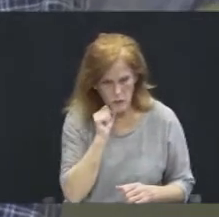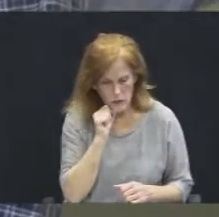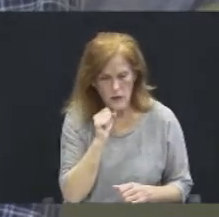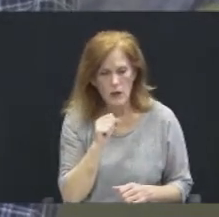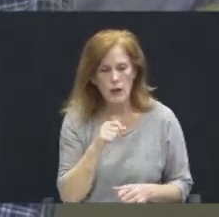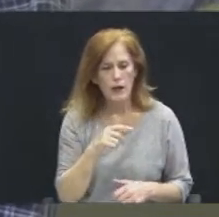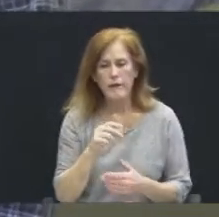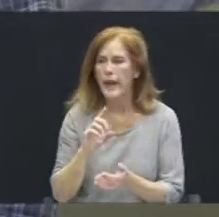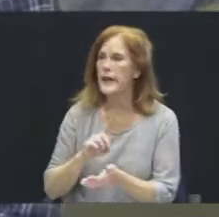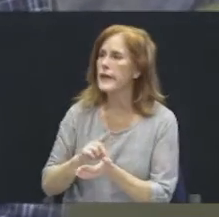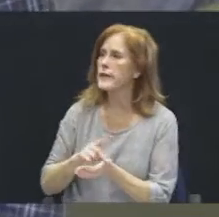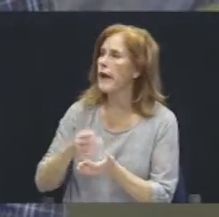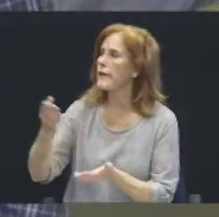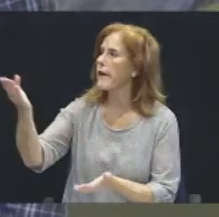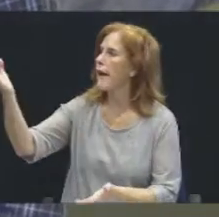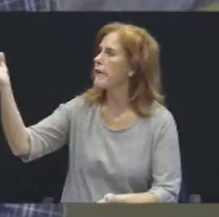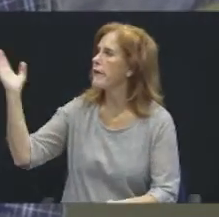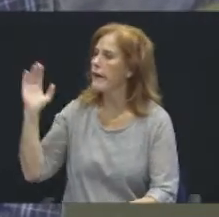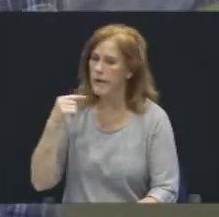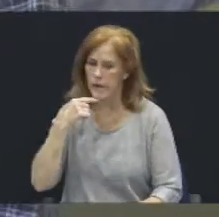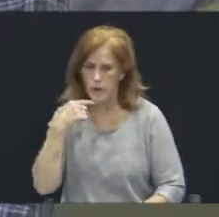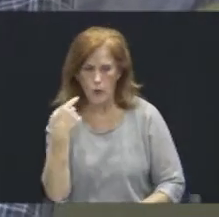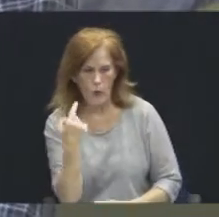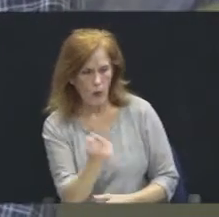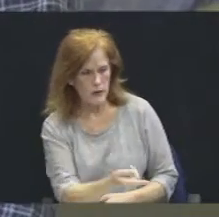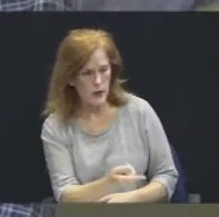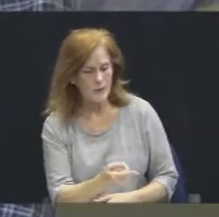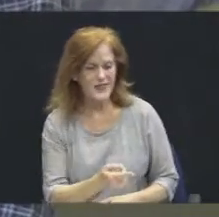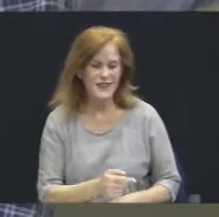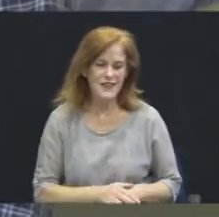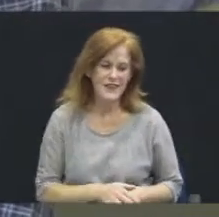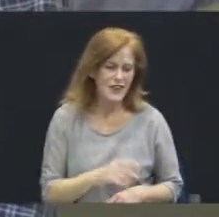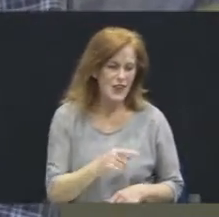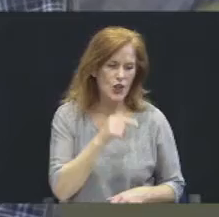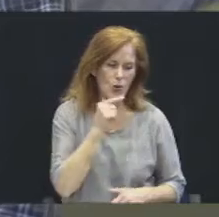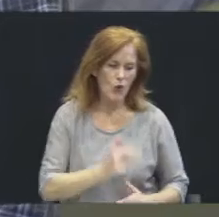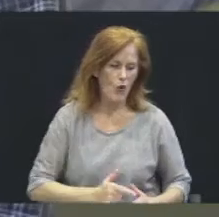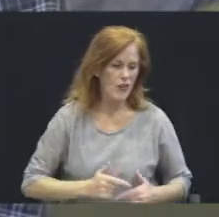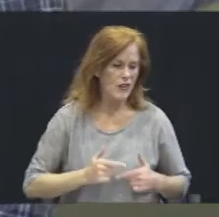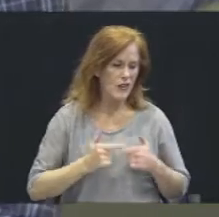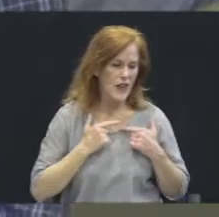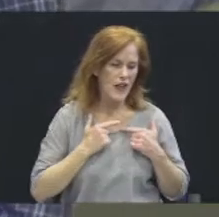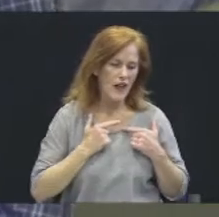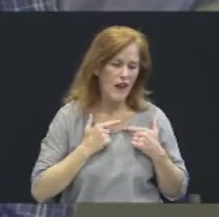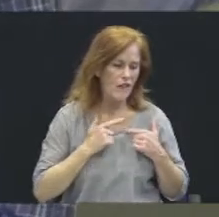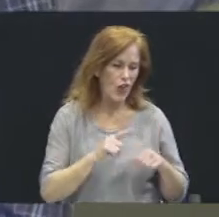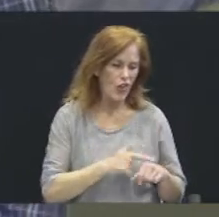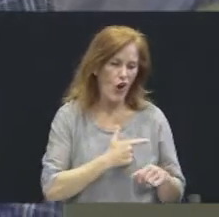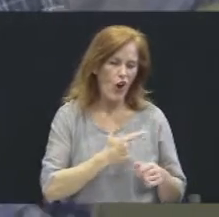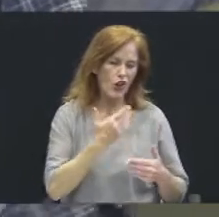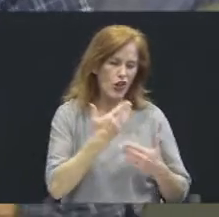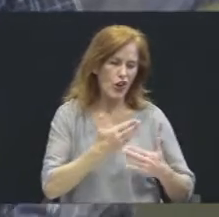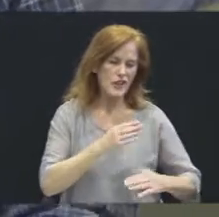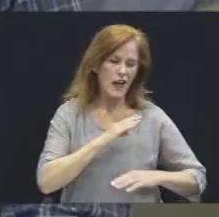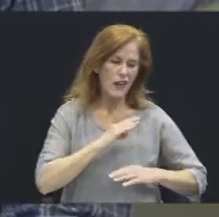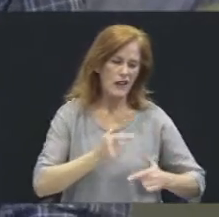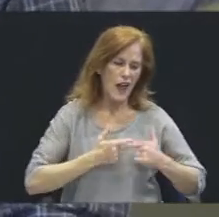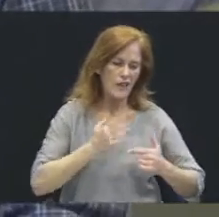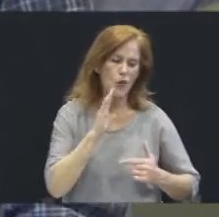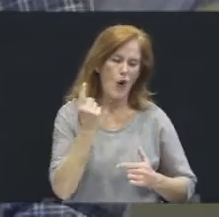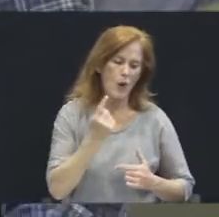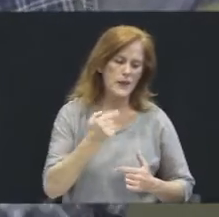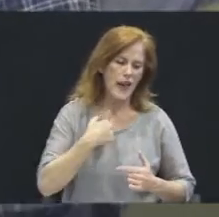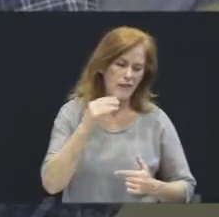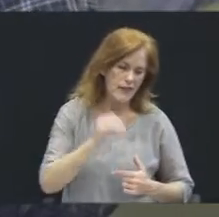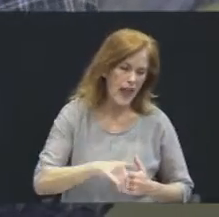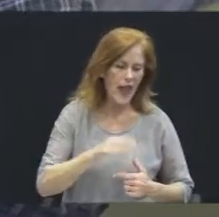doctor somewhere has told them that they're, you know, they're not going to live a fulfilled life, and they're always going to have this, and they're always going to